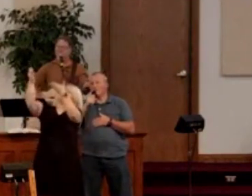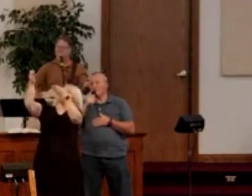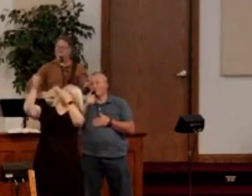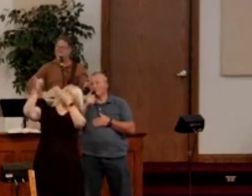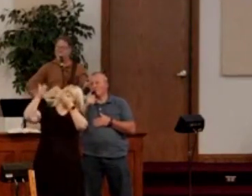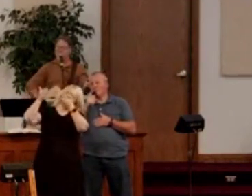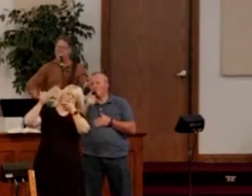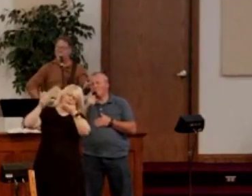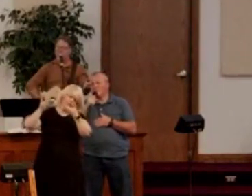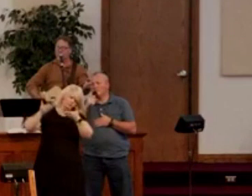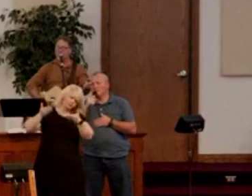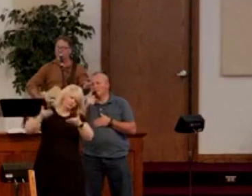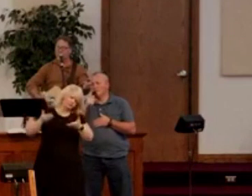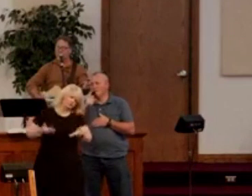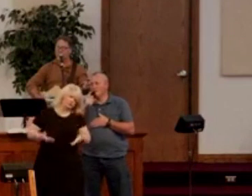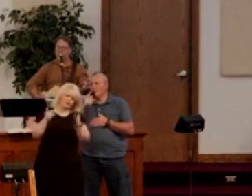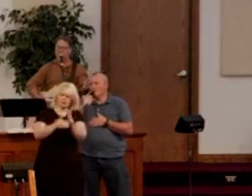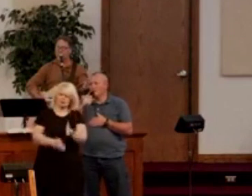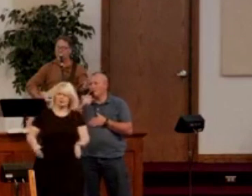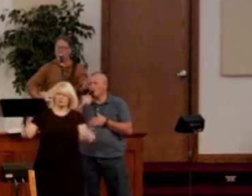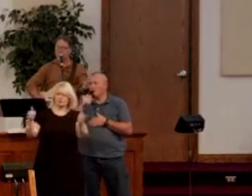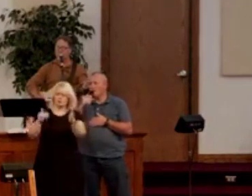Restore to me.